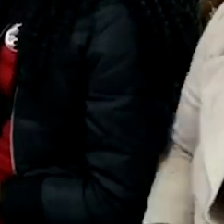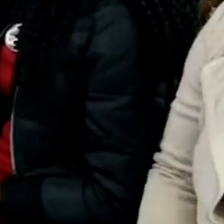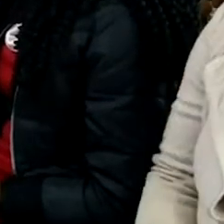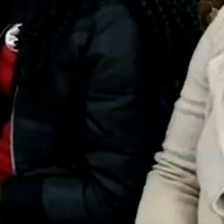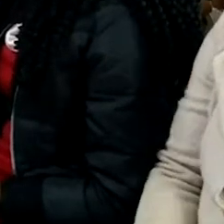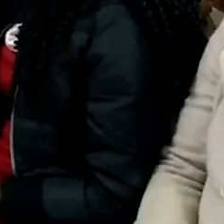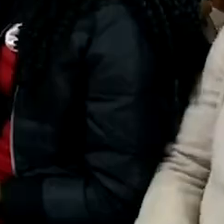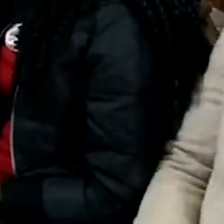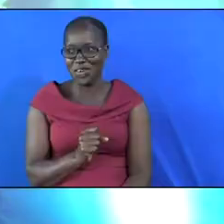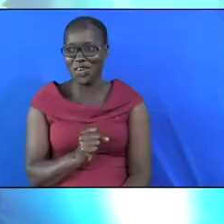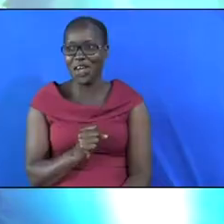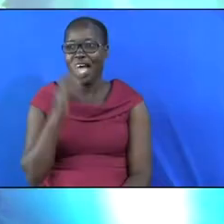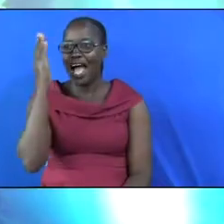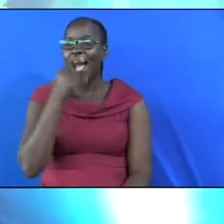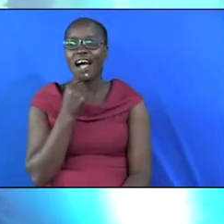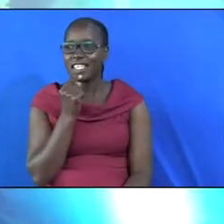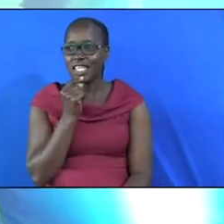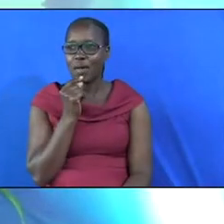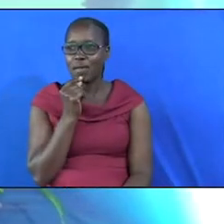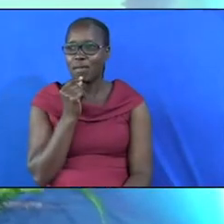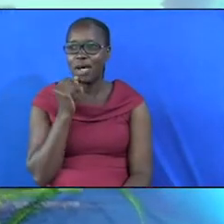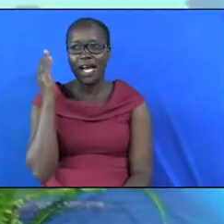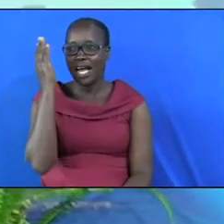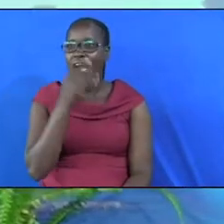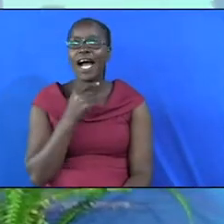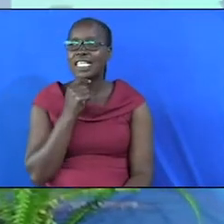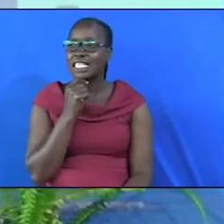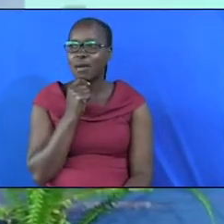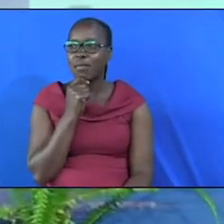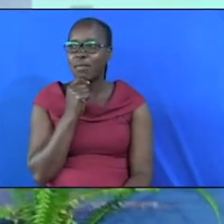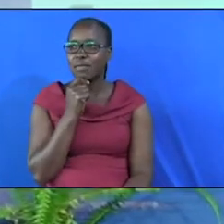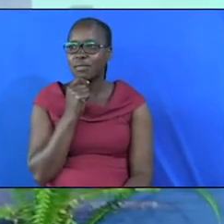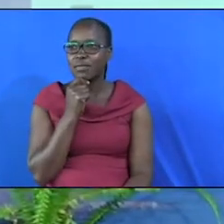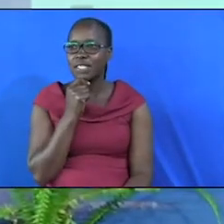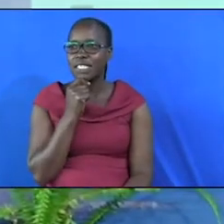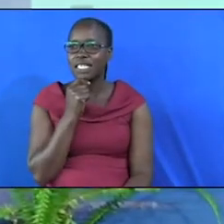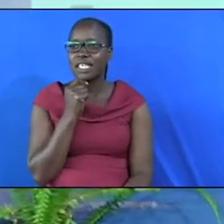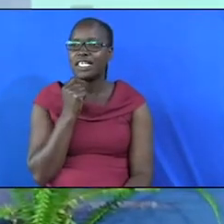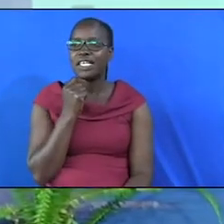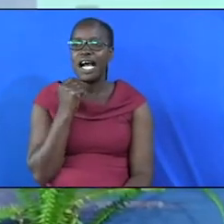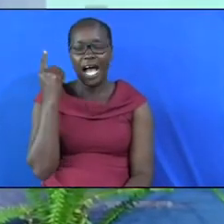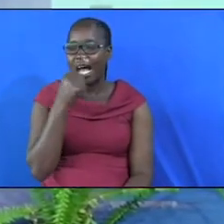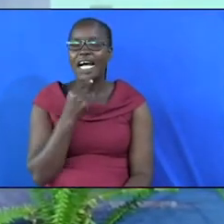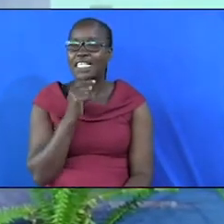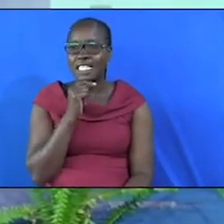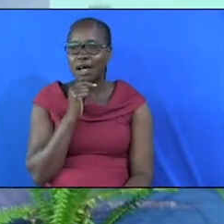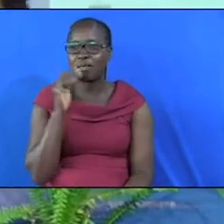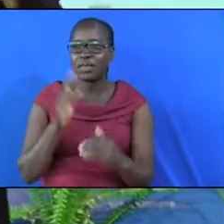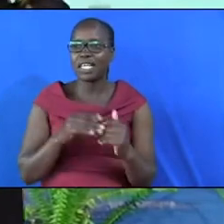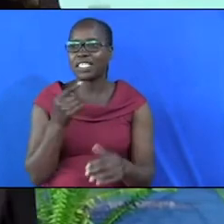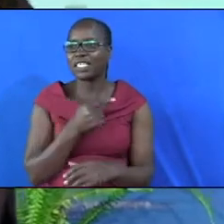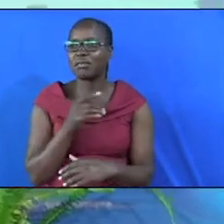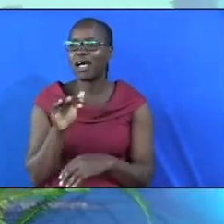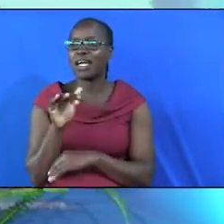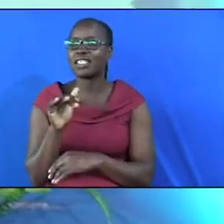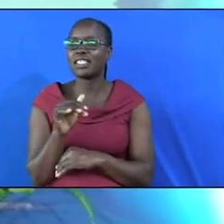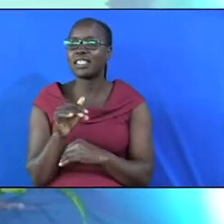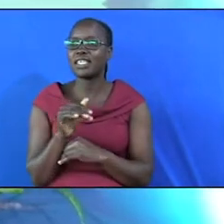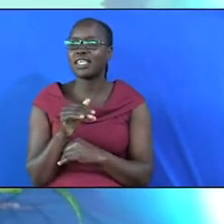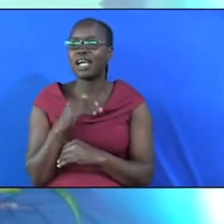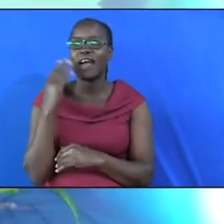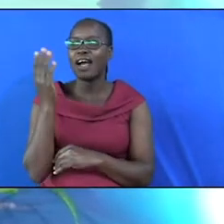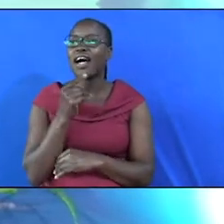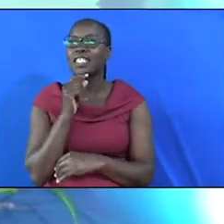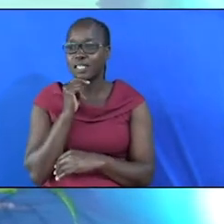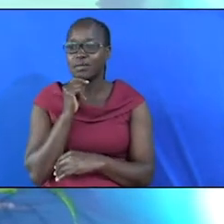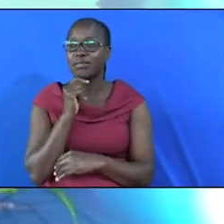Saul, I'm in the Bible. Because 1 Samuel chapter 9 verses 2. Are you with me? Say, read your Bible. Read